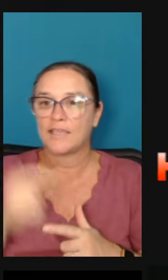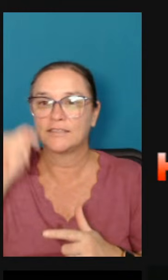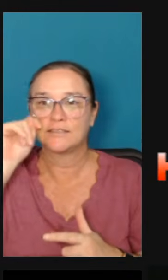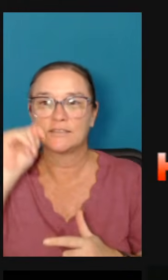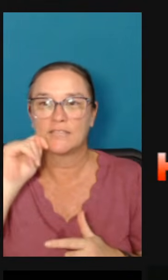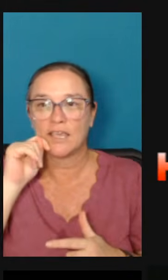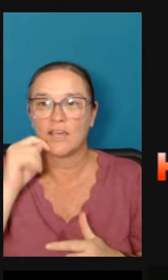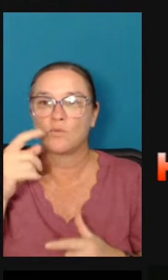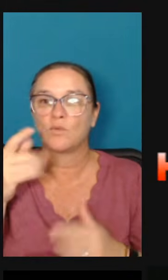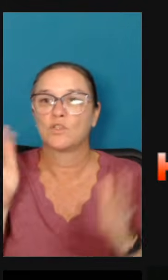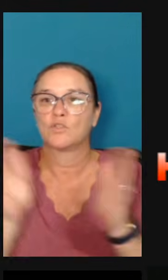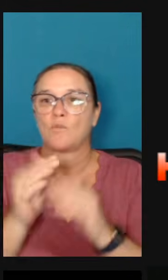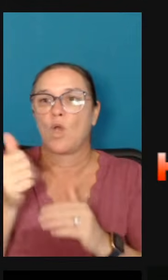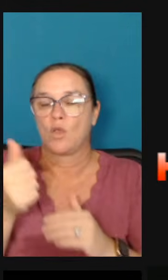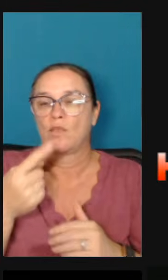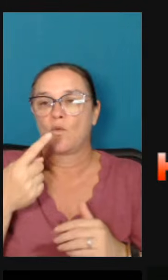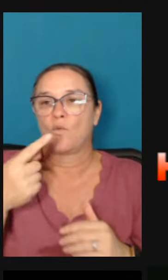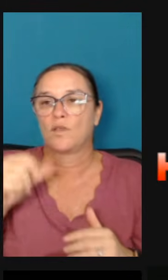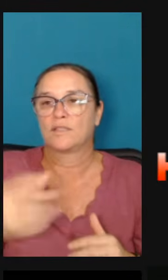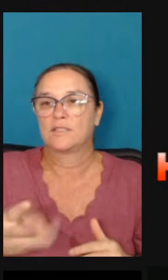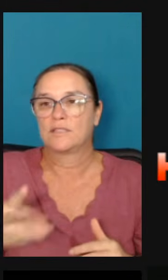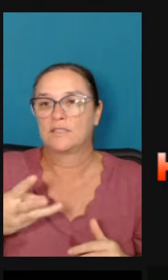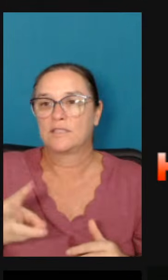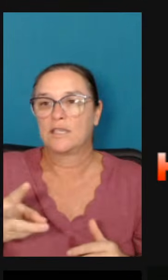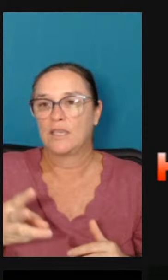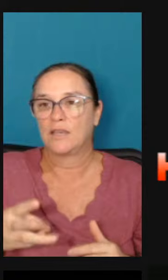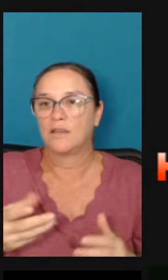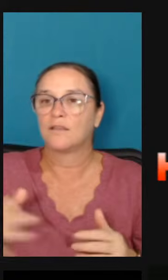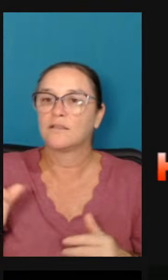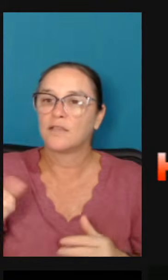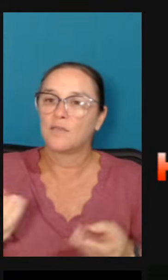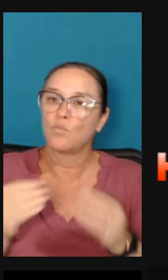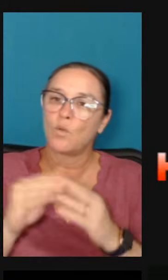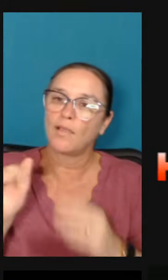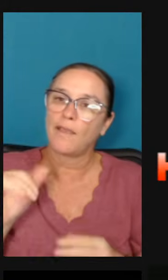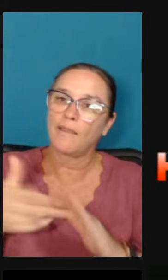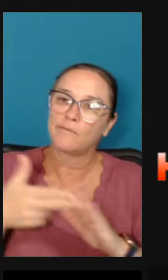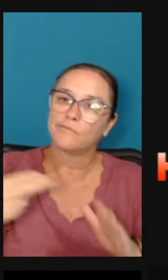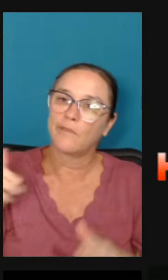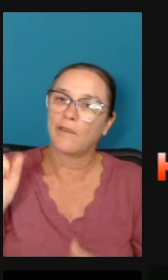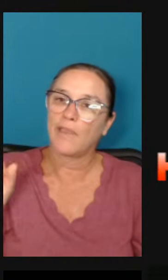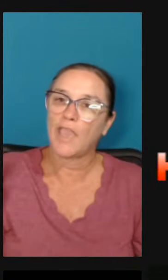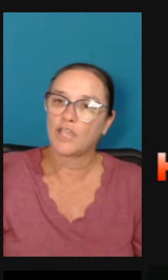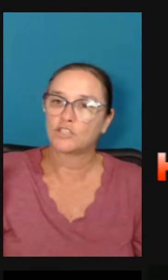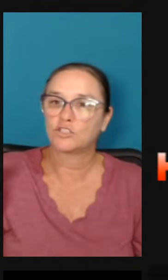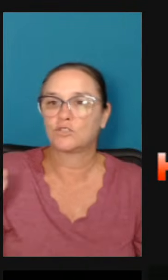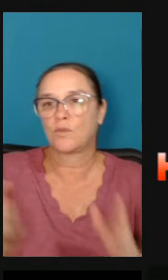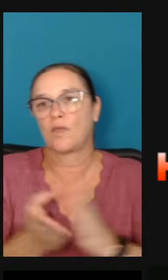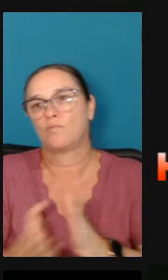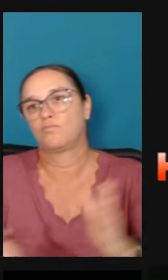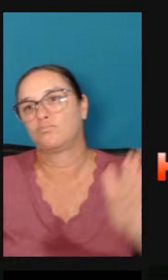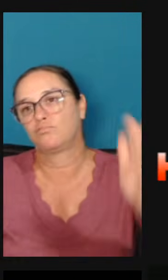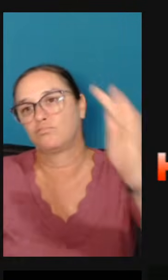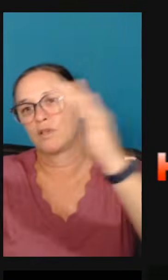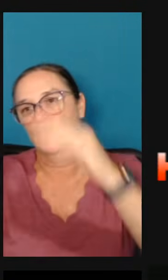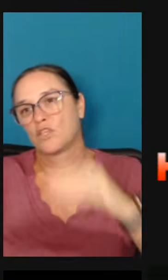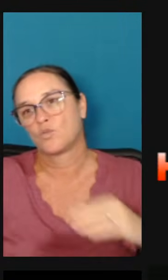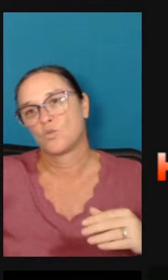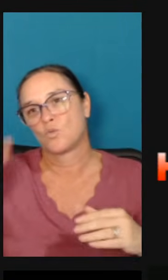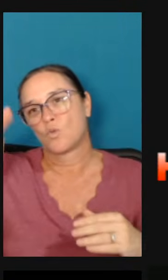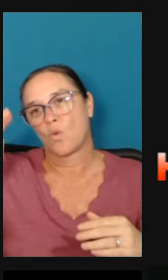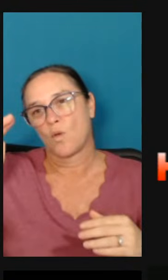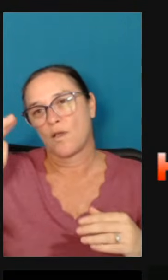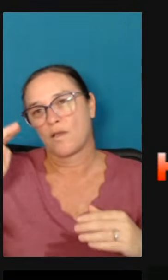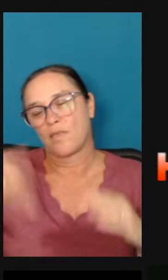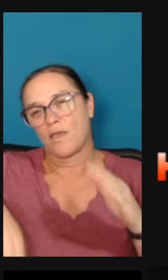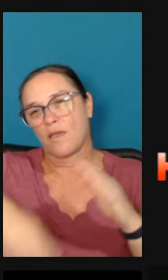than 1/16 an inch, 2 millimeters ash. So there is an area of ash mapped out. Oh, it looks like as far north as,